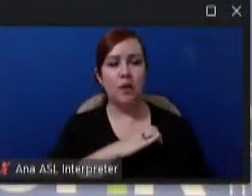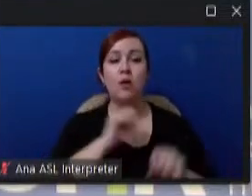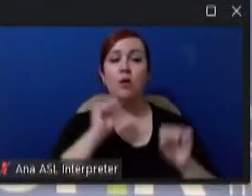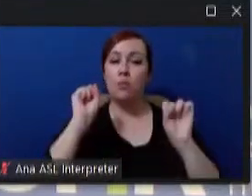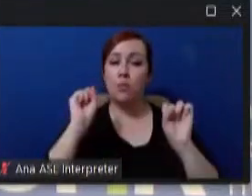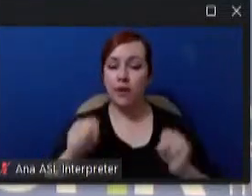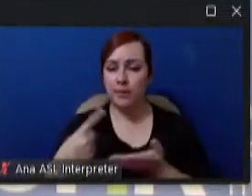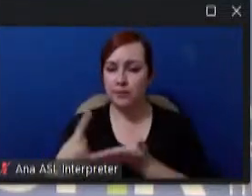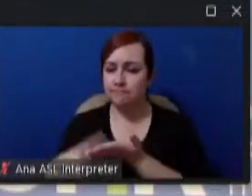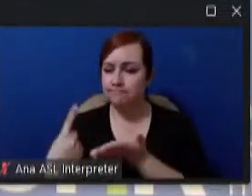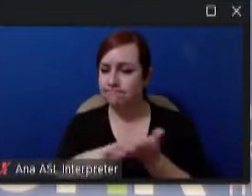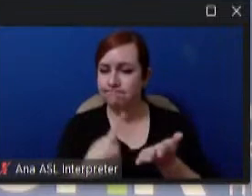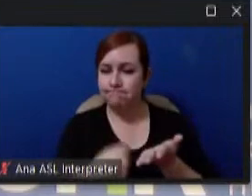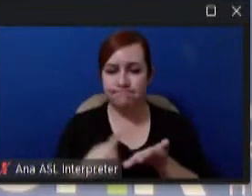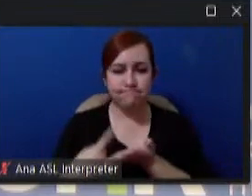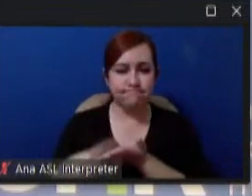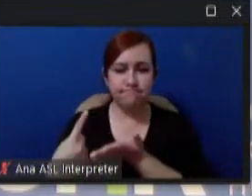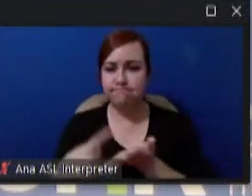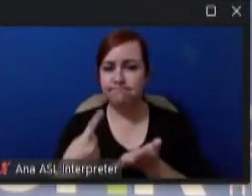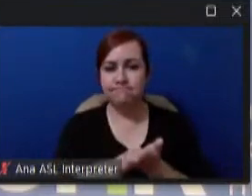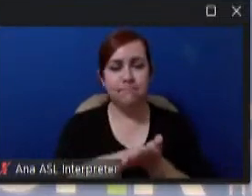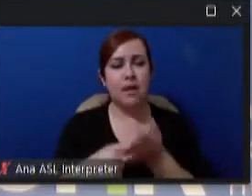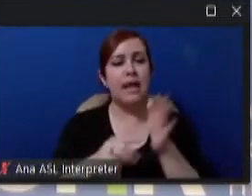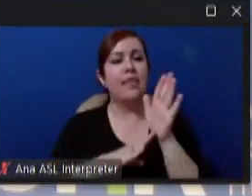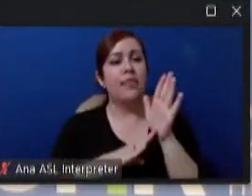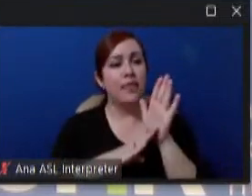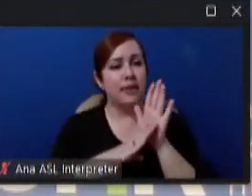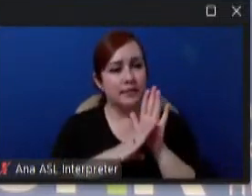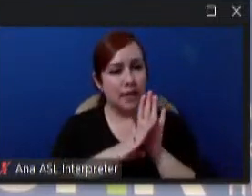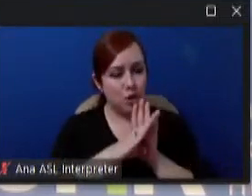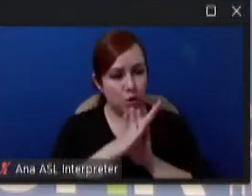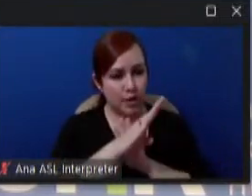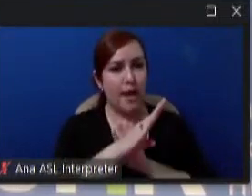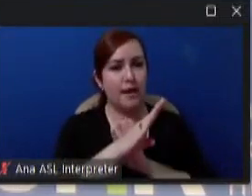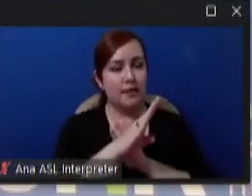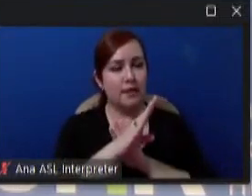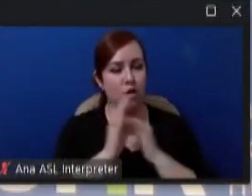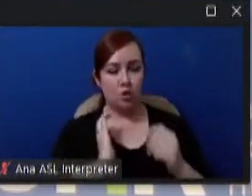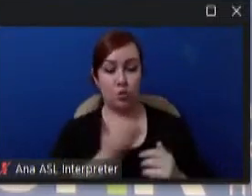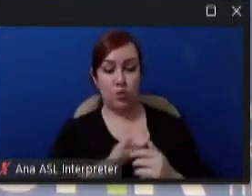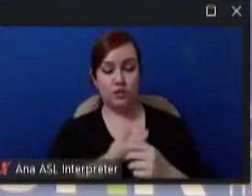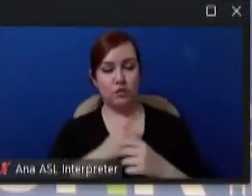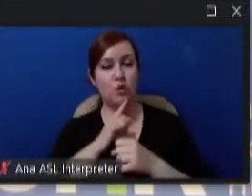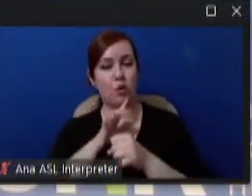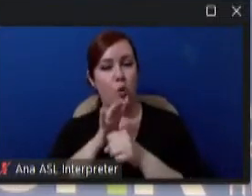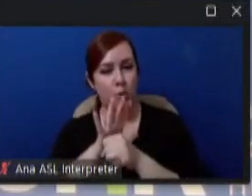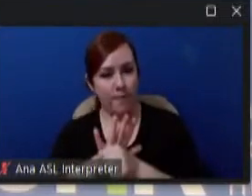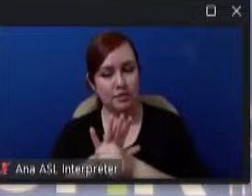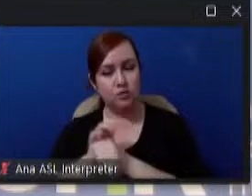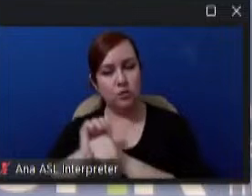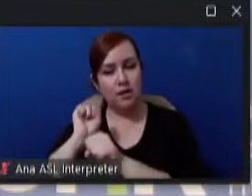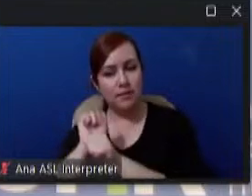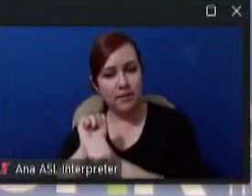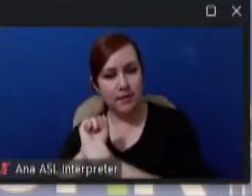such that the Commission, hearing from both sides, can